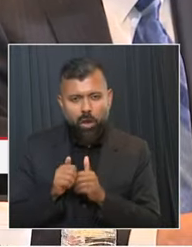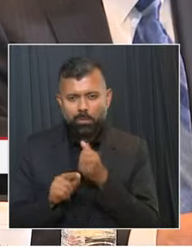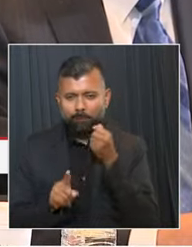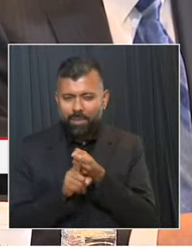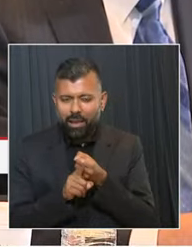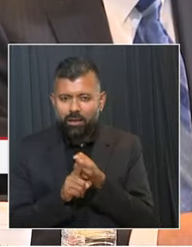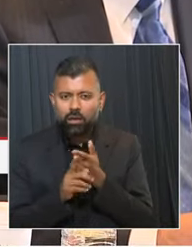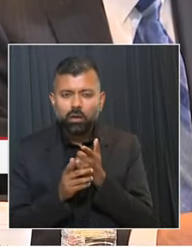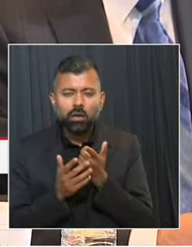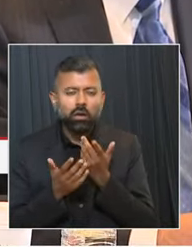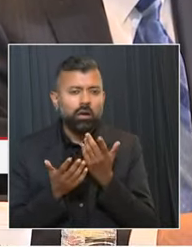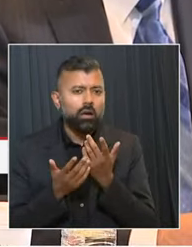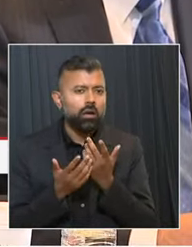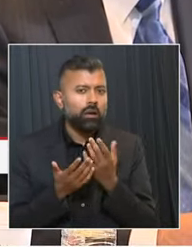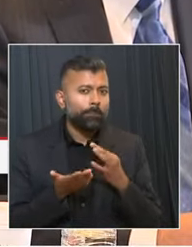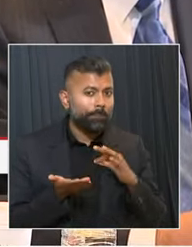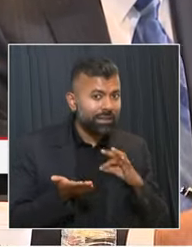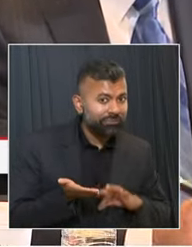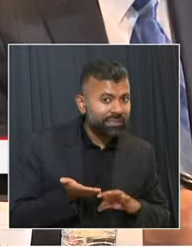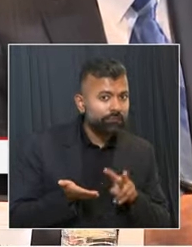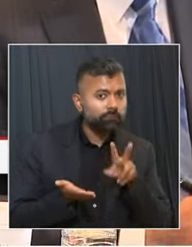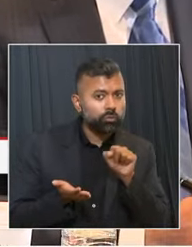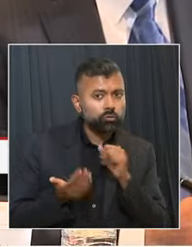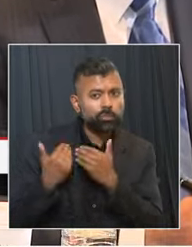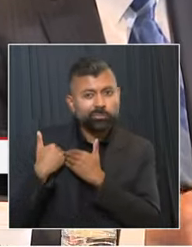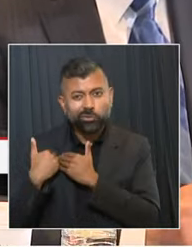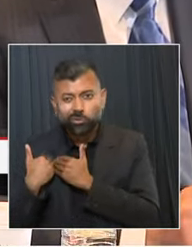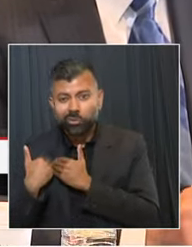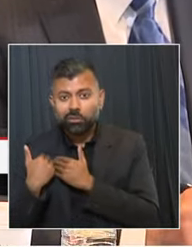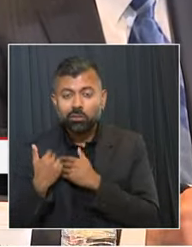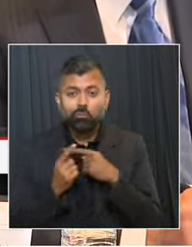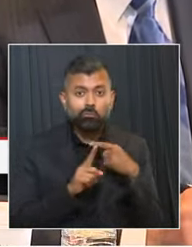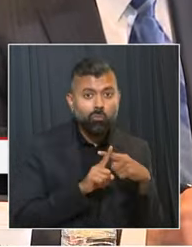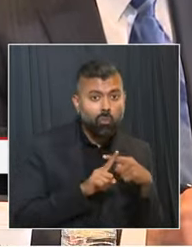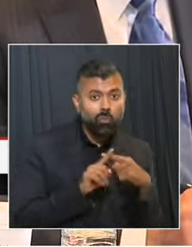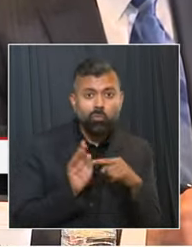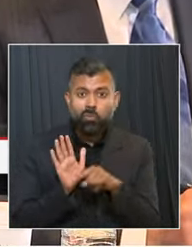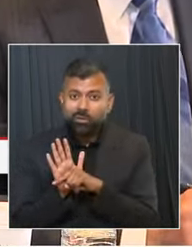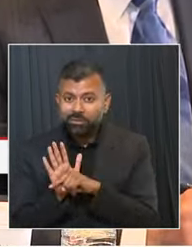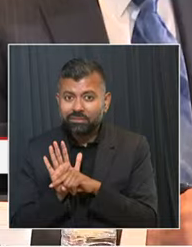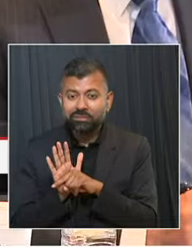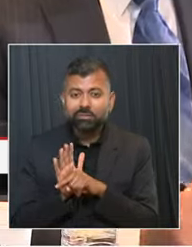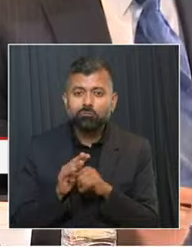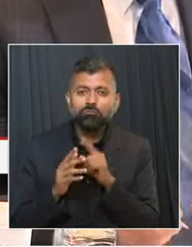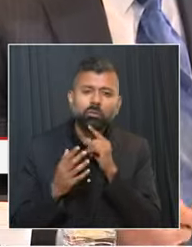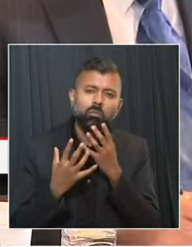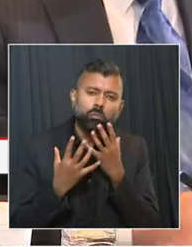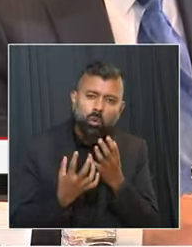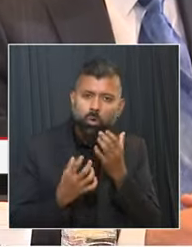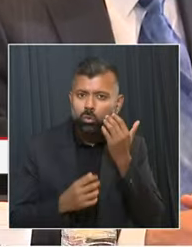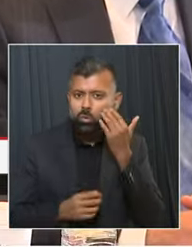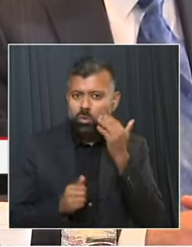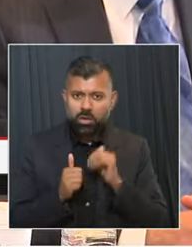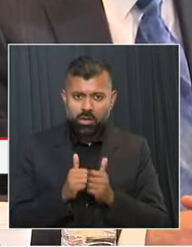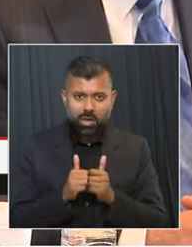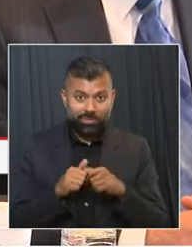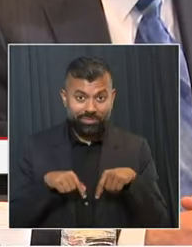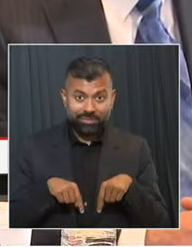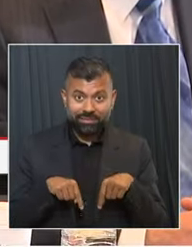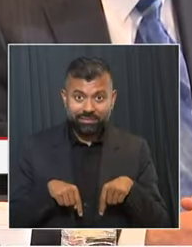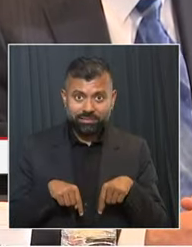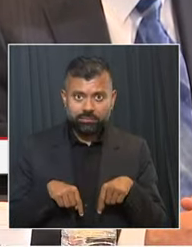less the least to make sure. And I'd love to know how this approach is different than the approach we took 30 years ago.